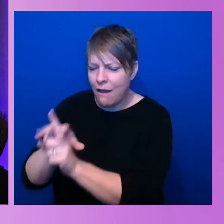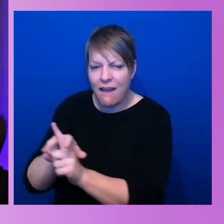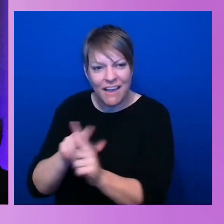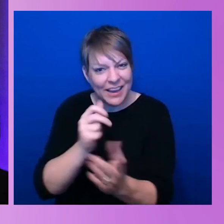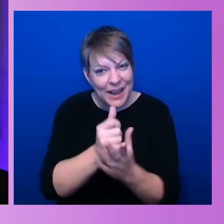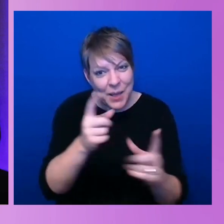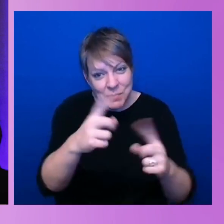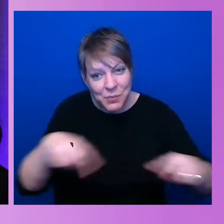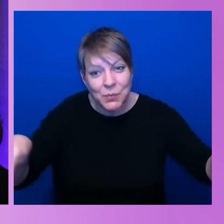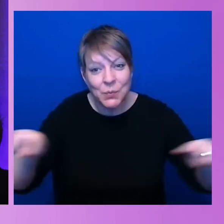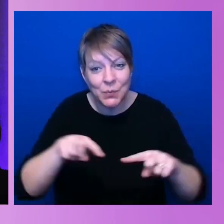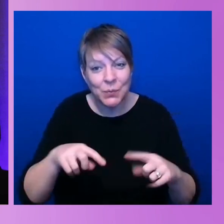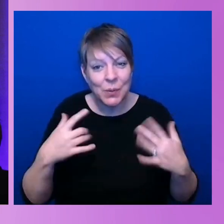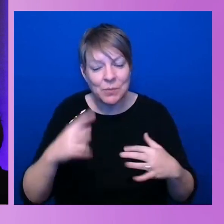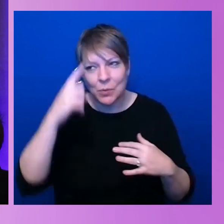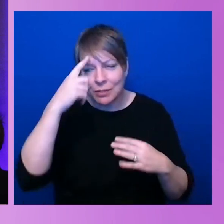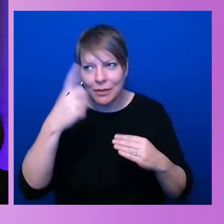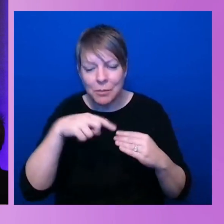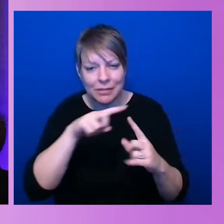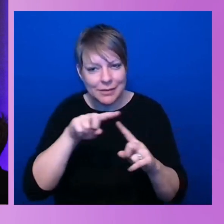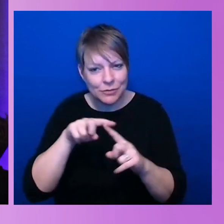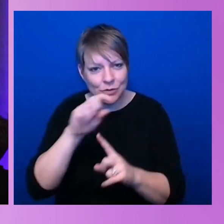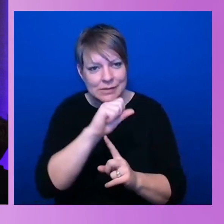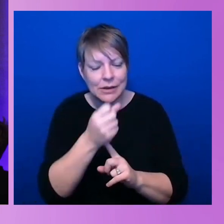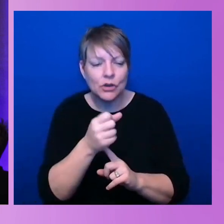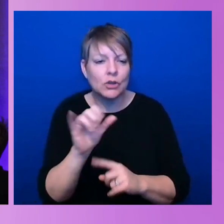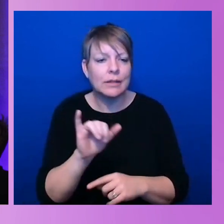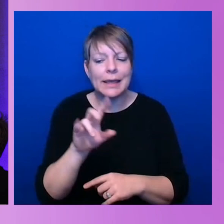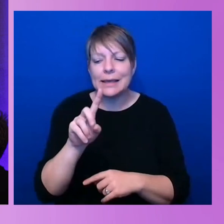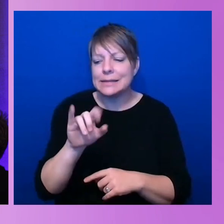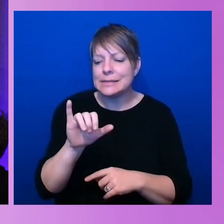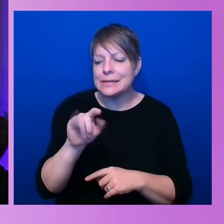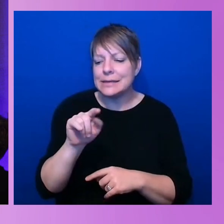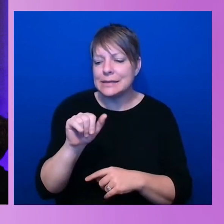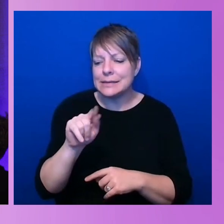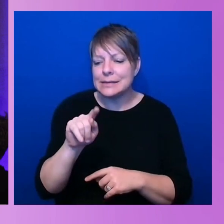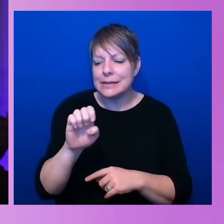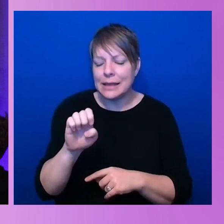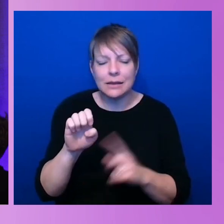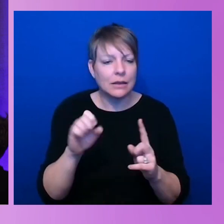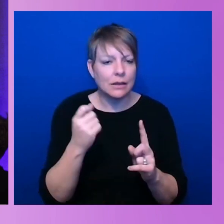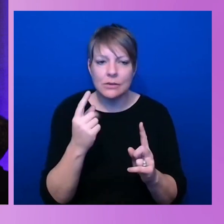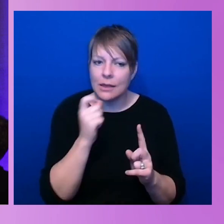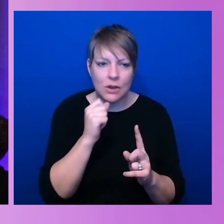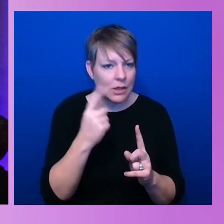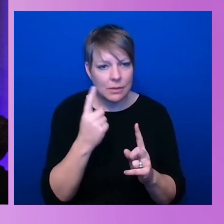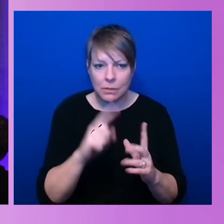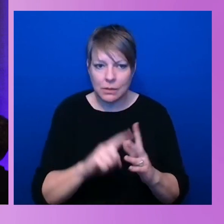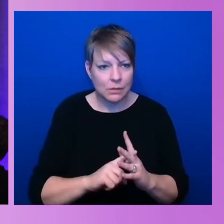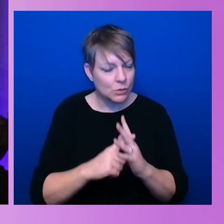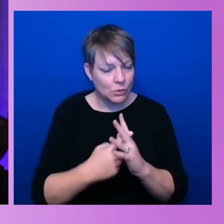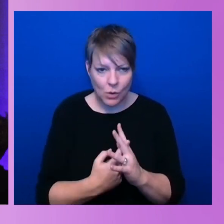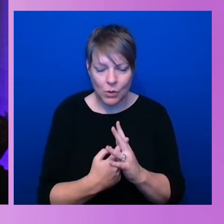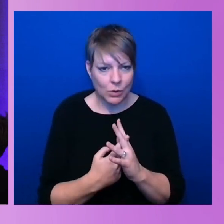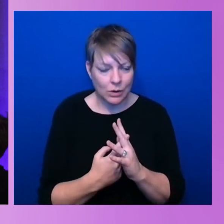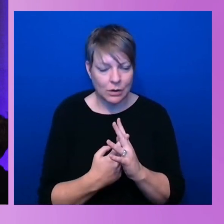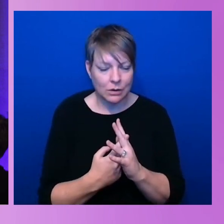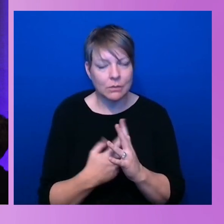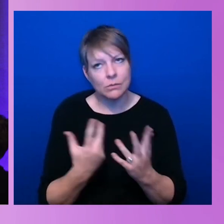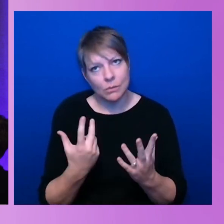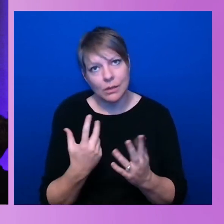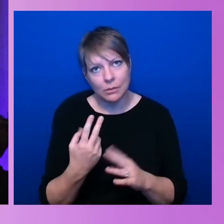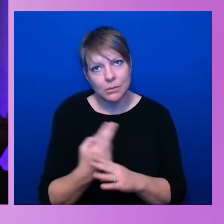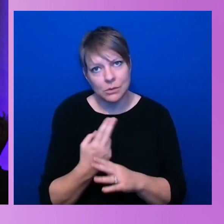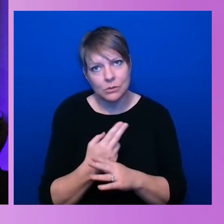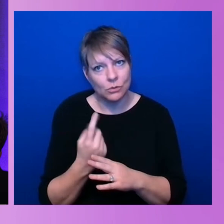think through the scenarios. And so we've had features like Dictate. Dictate was not something that started, it's been used for way